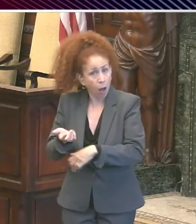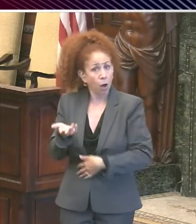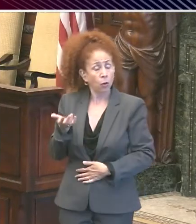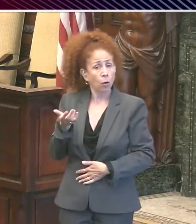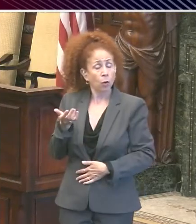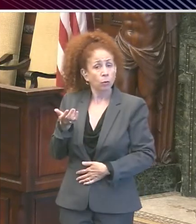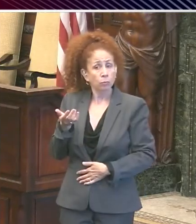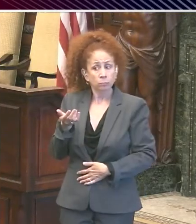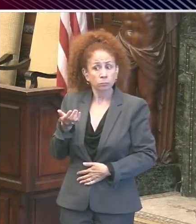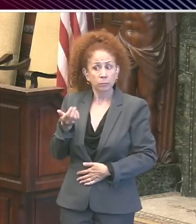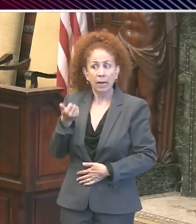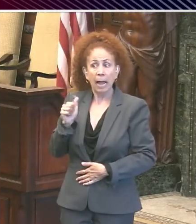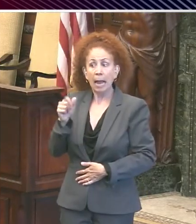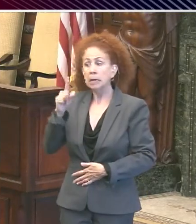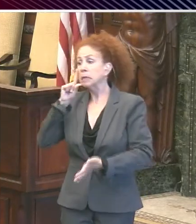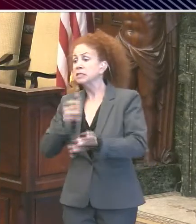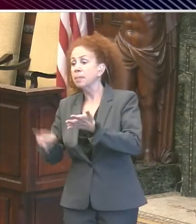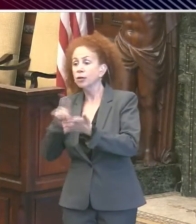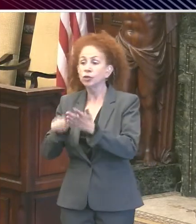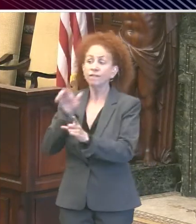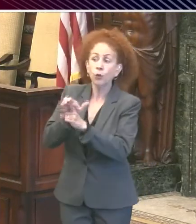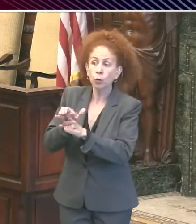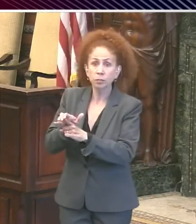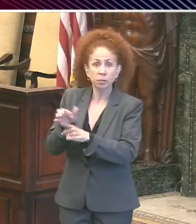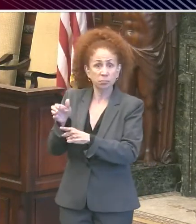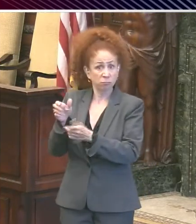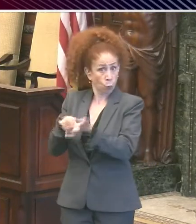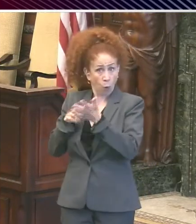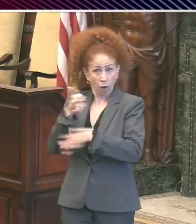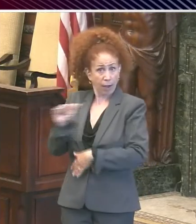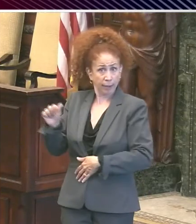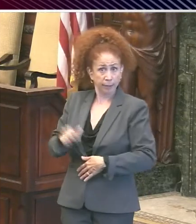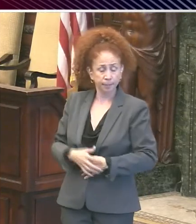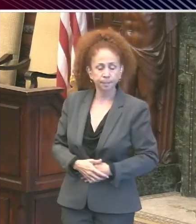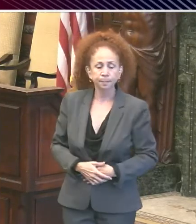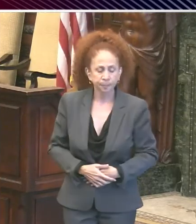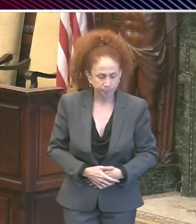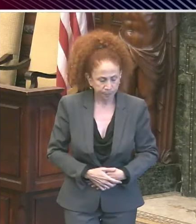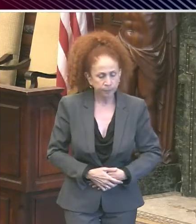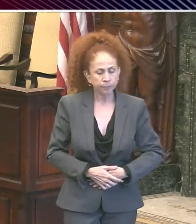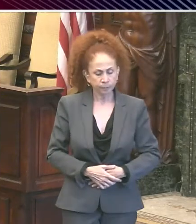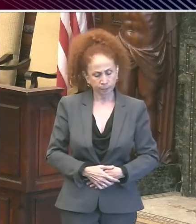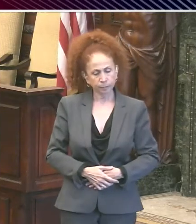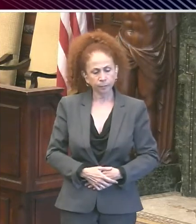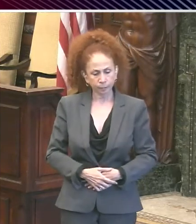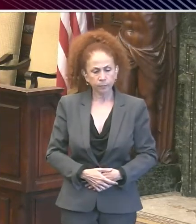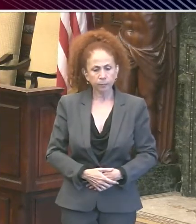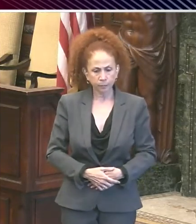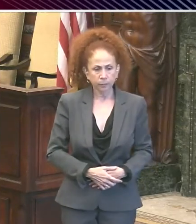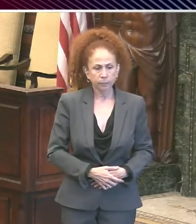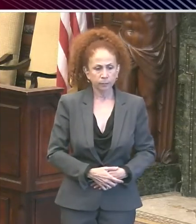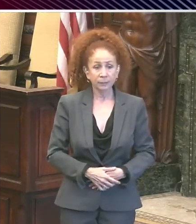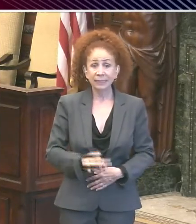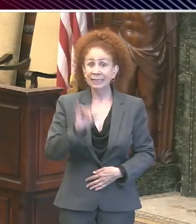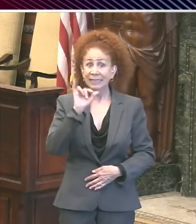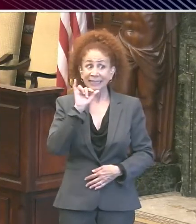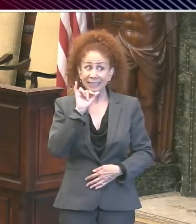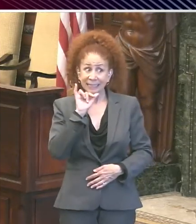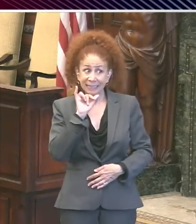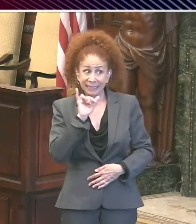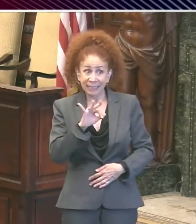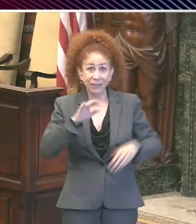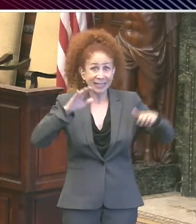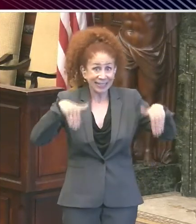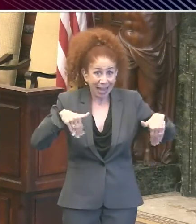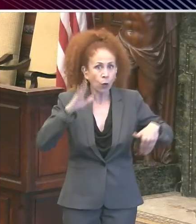there's any enforcement or inspection happening with those? There are inspections. If they haven't happened yet, they're going to be